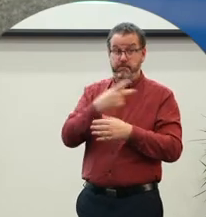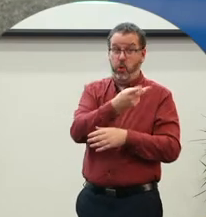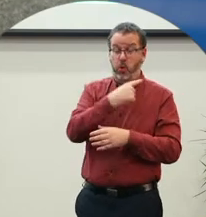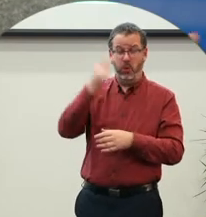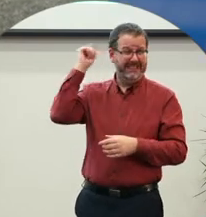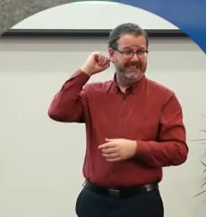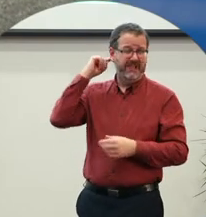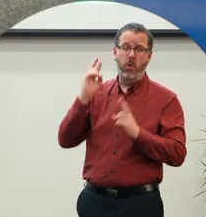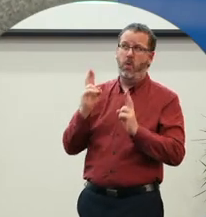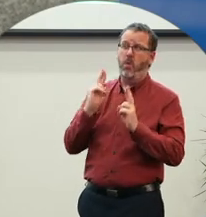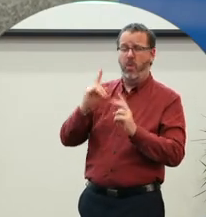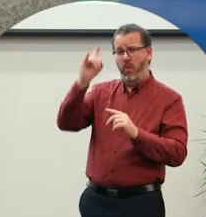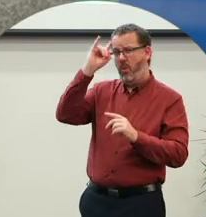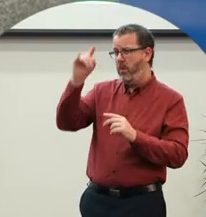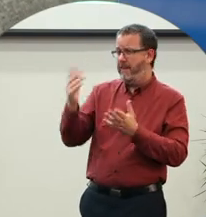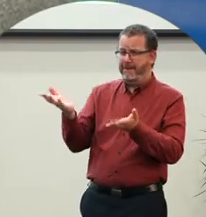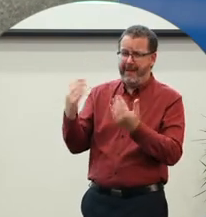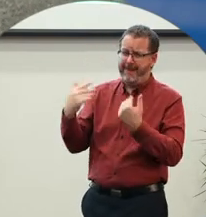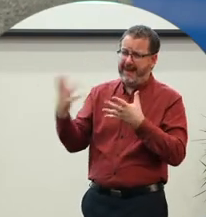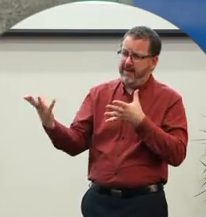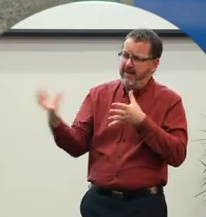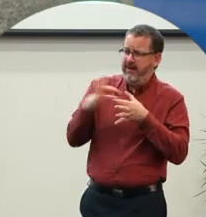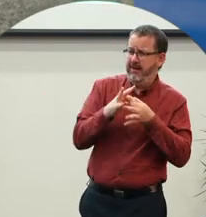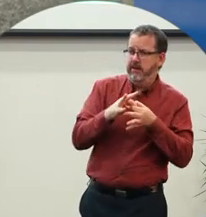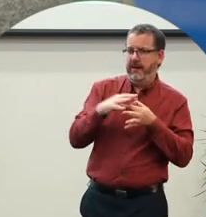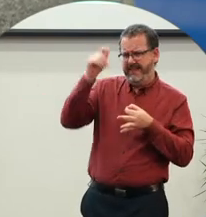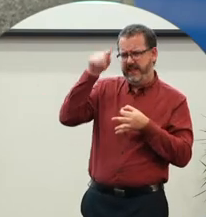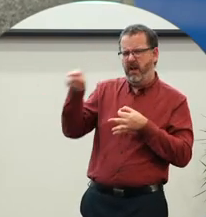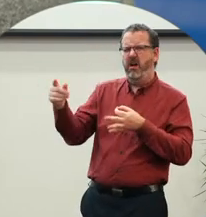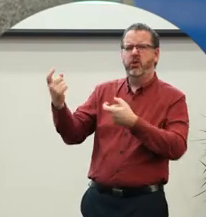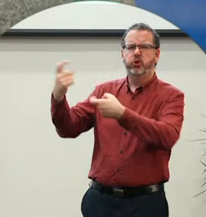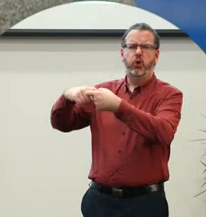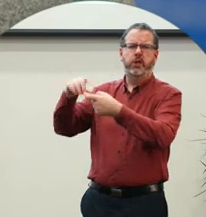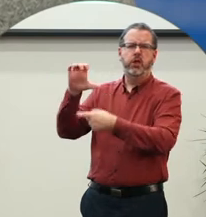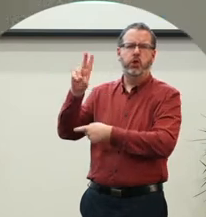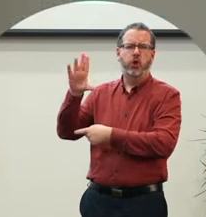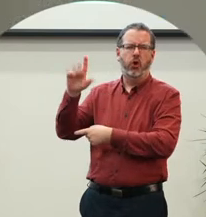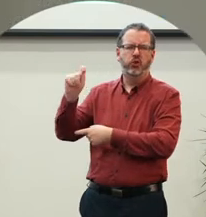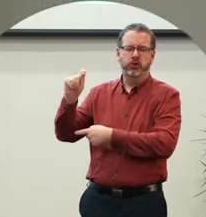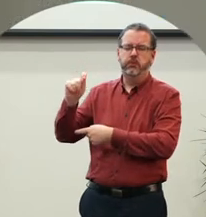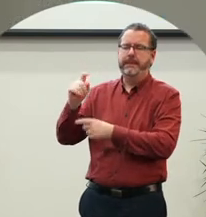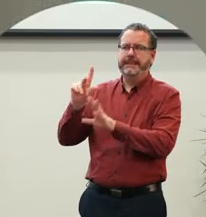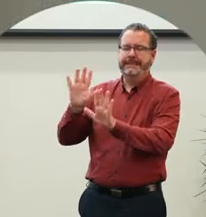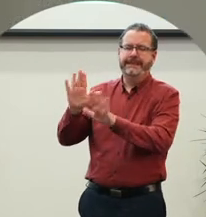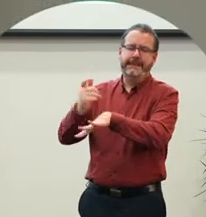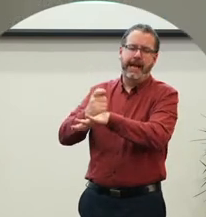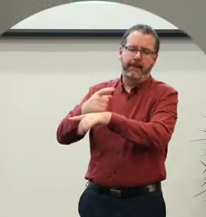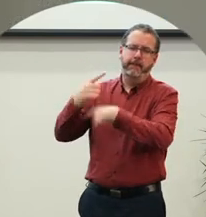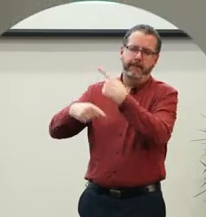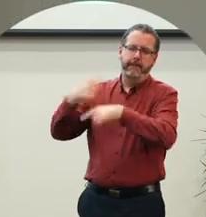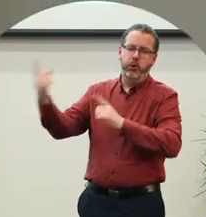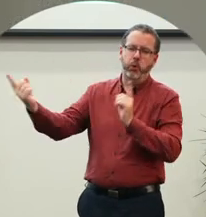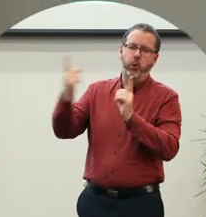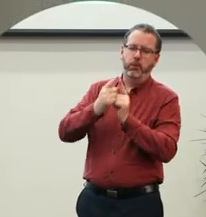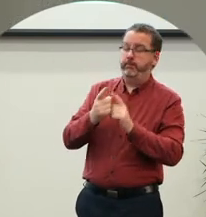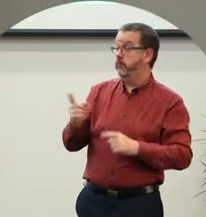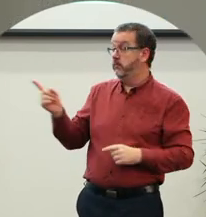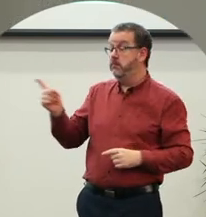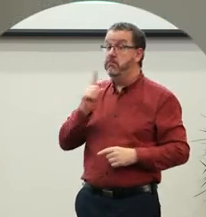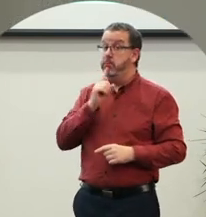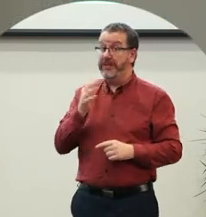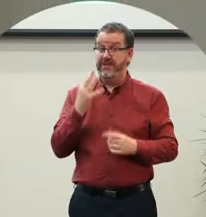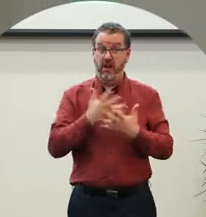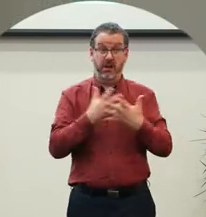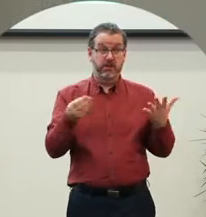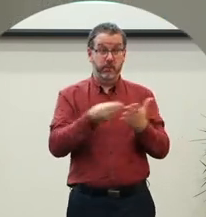was almost like they felt that she had joined a cult or something, and that over time that they would win her back. Well, it doesn't take you long to give away money, even a lot of